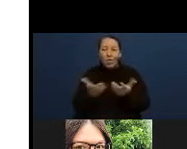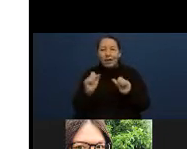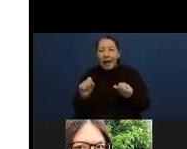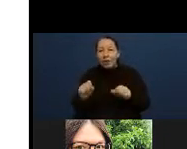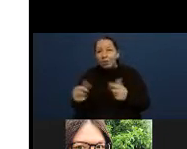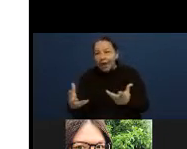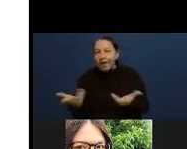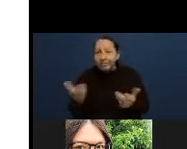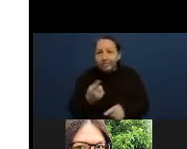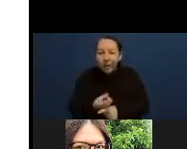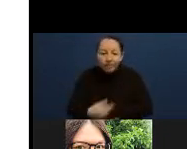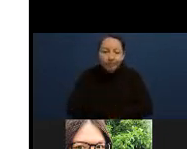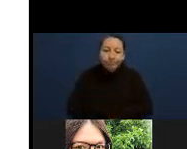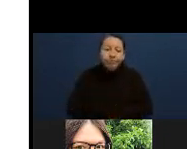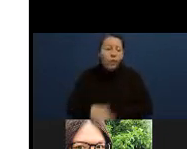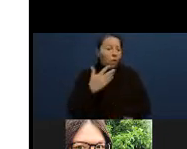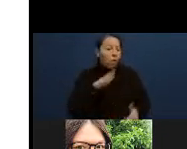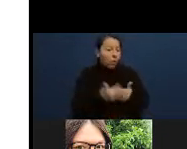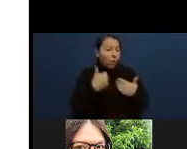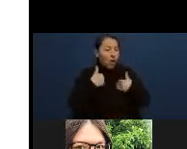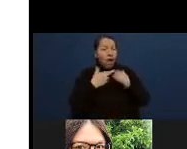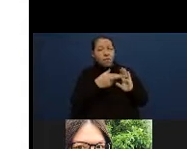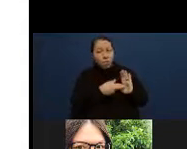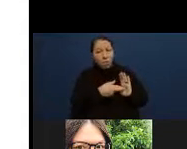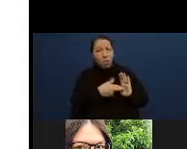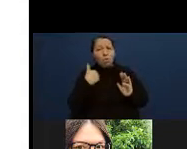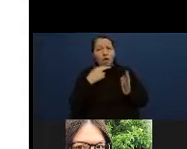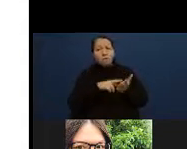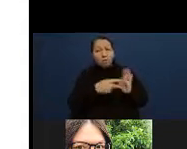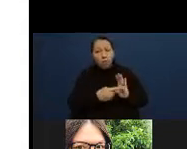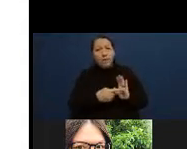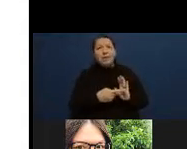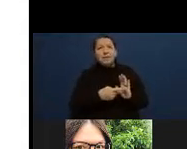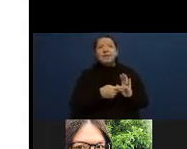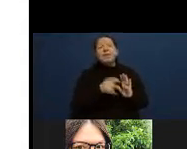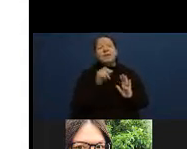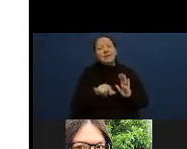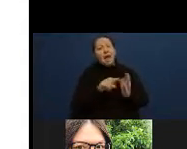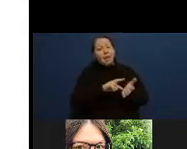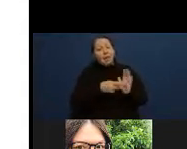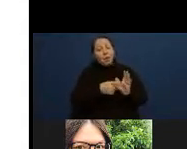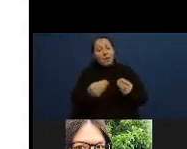And so we all have a role, we have a purpose, gives us belonging, a sense of